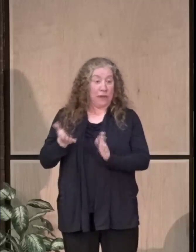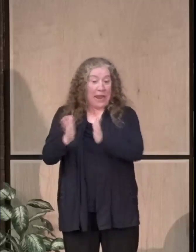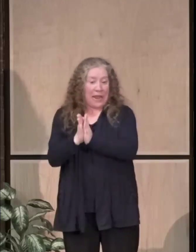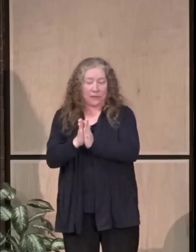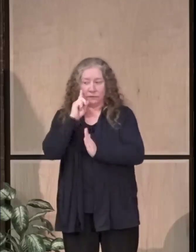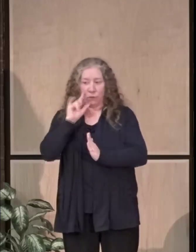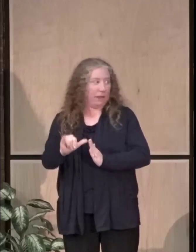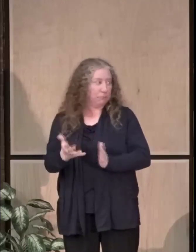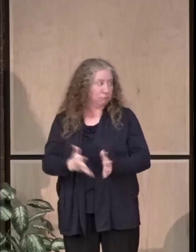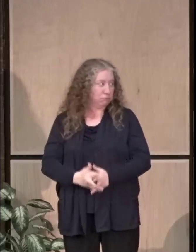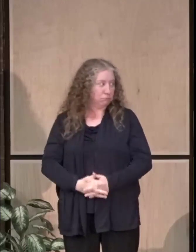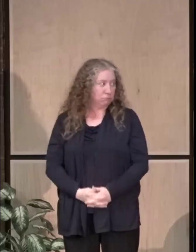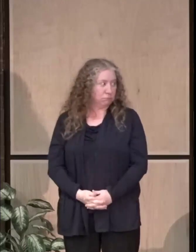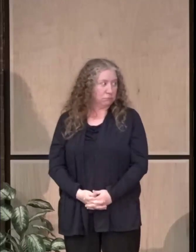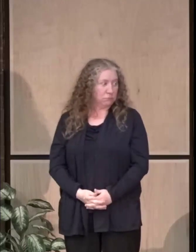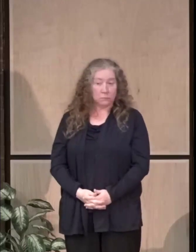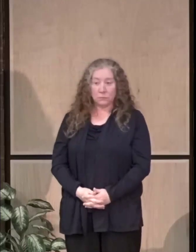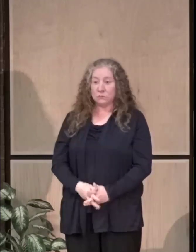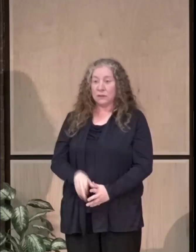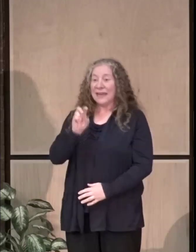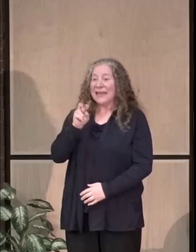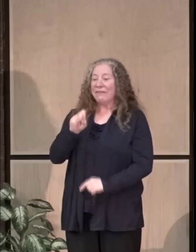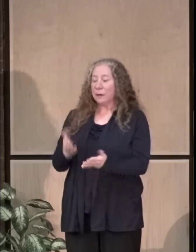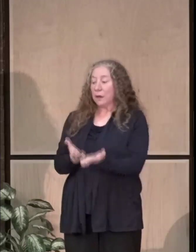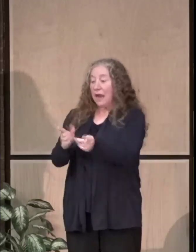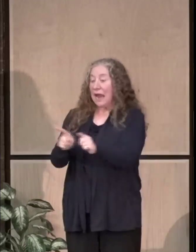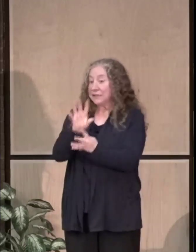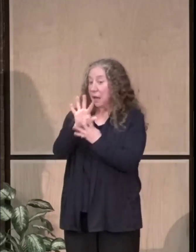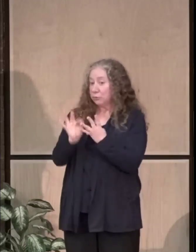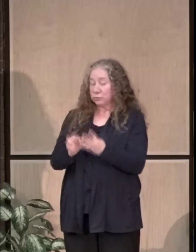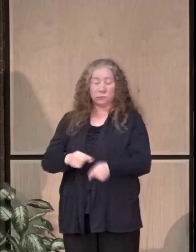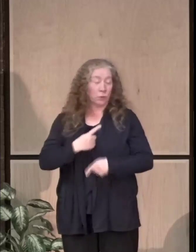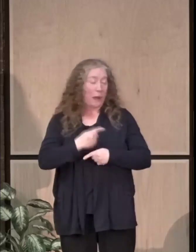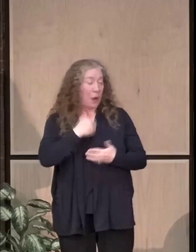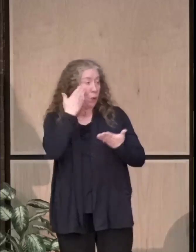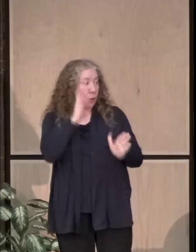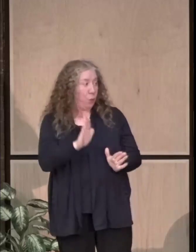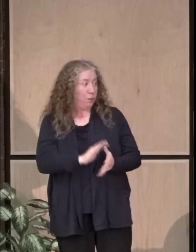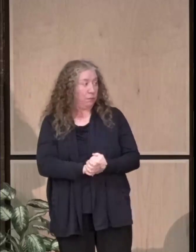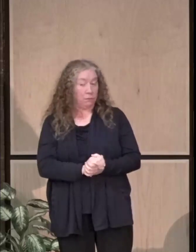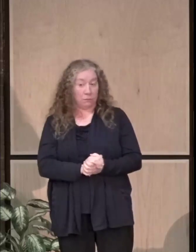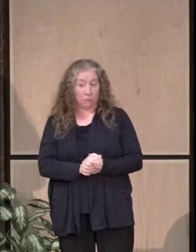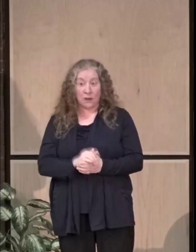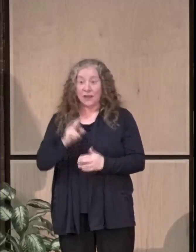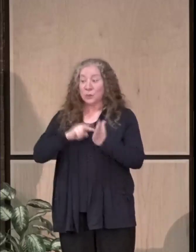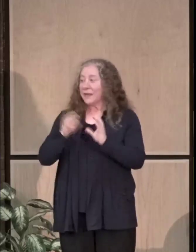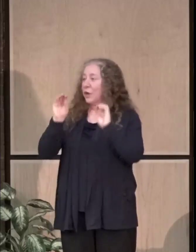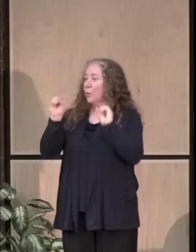asking that. Raising it as an option? I'm not aware, no. Okay, but it wasn't considered and rejected